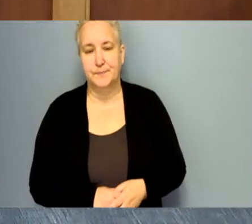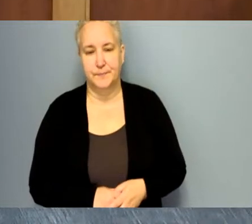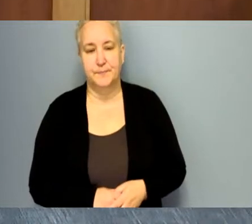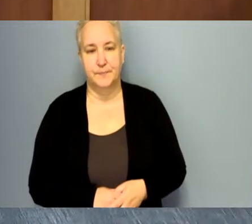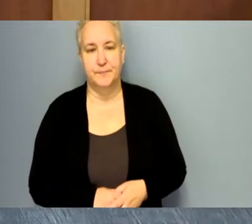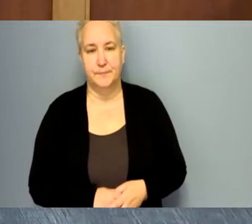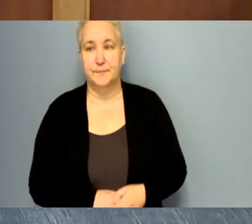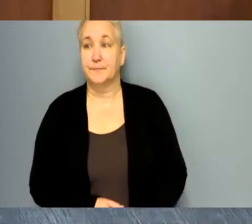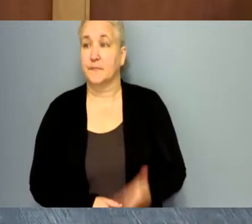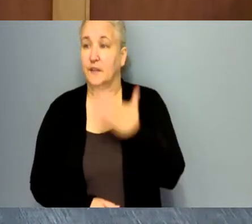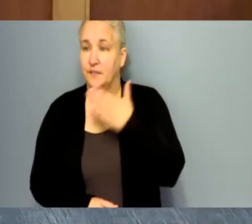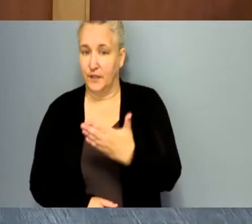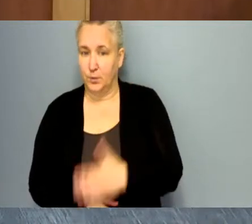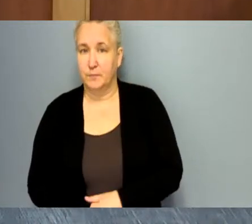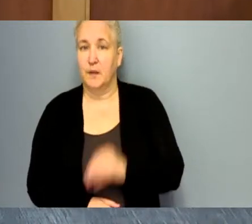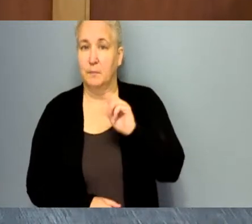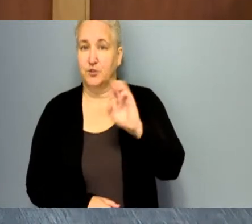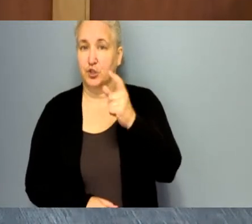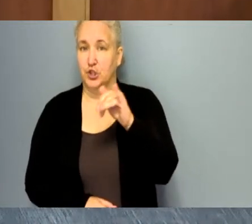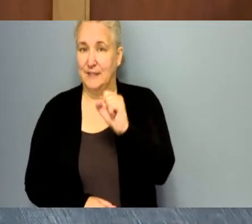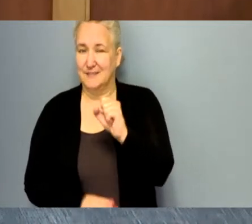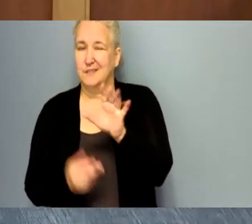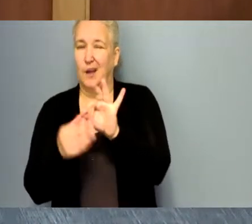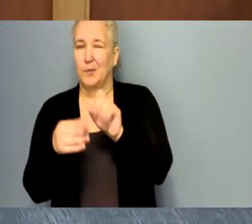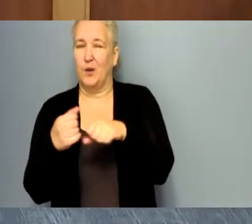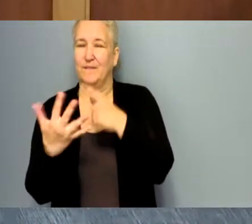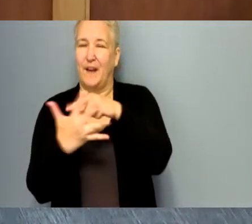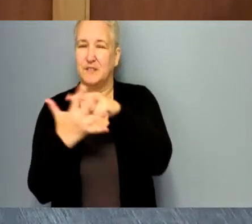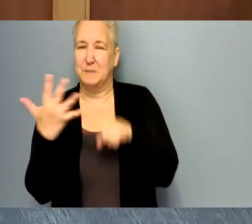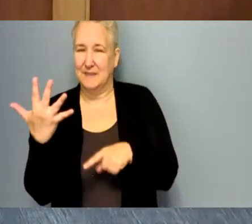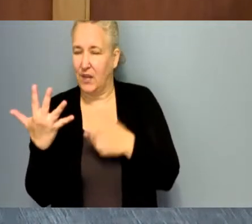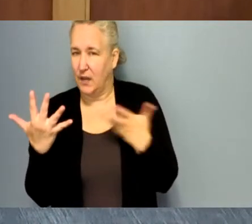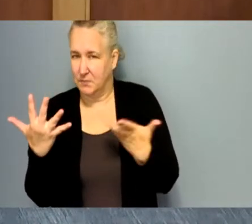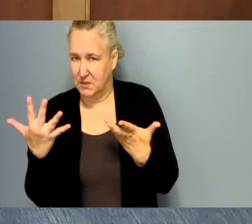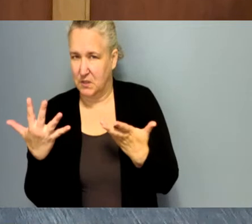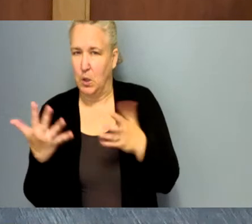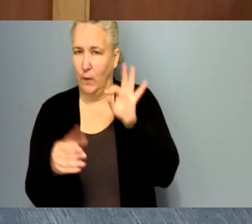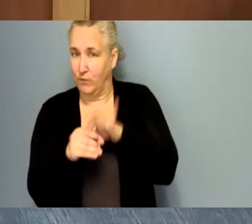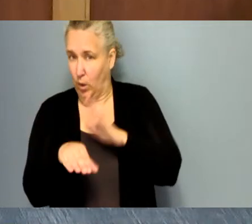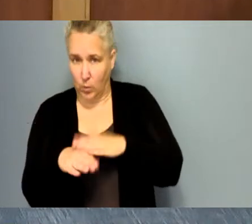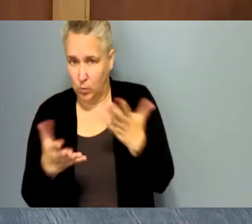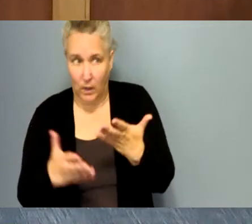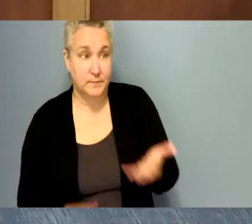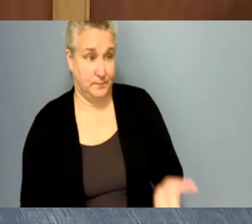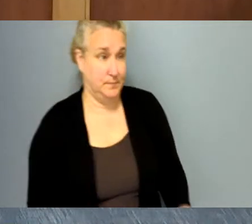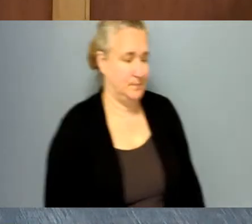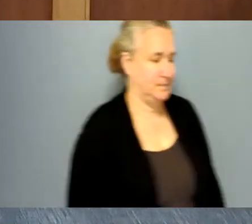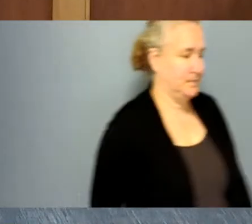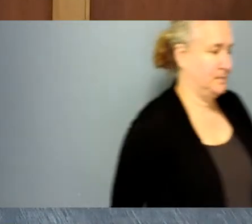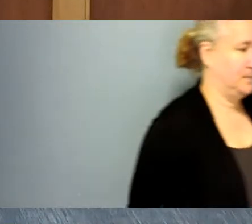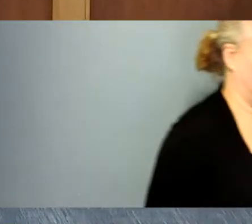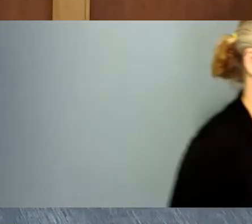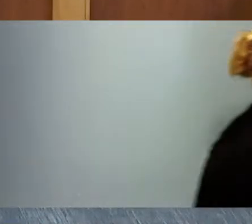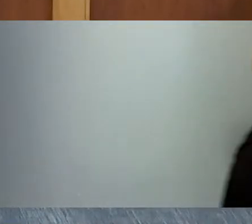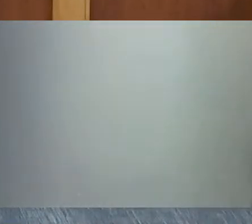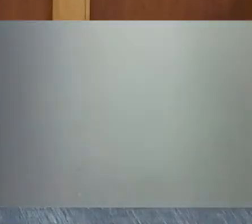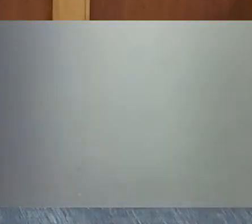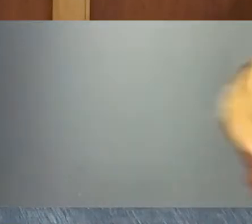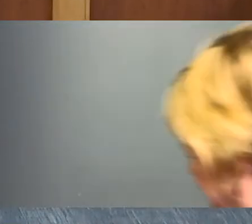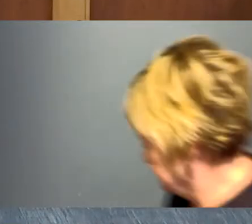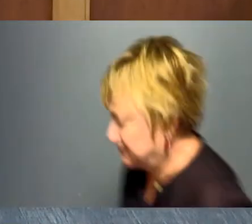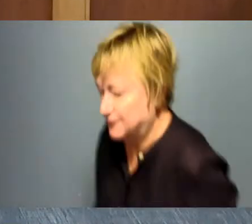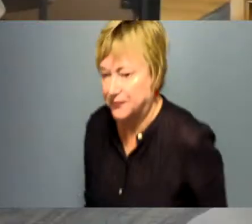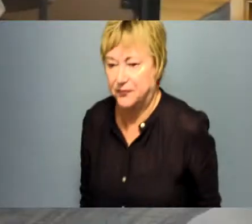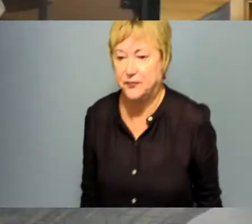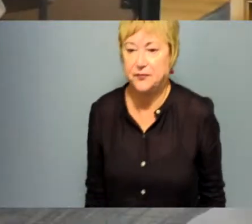Okay, thank you. Mr. Griggs, you want to comment on these 5 specific items, what exactly it is we're voting on today, and how this process worked?